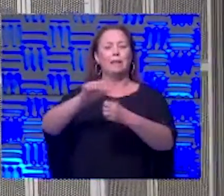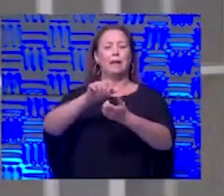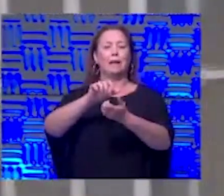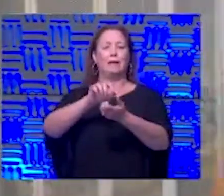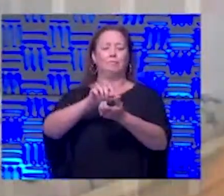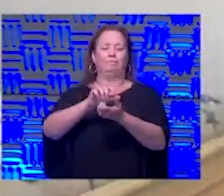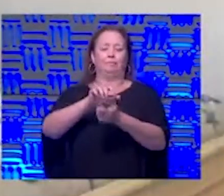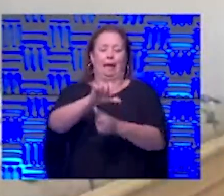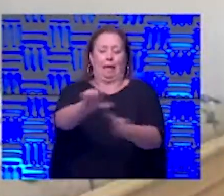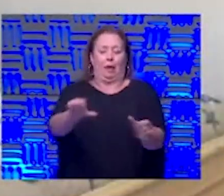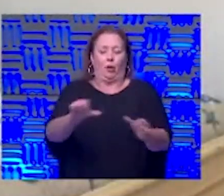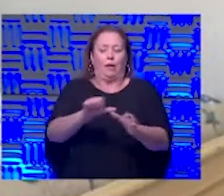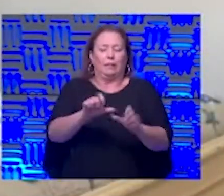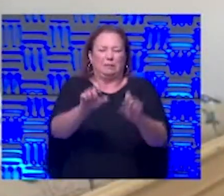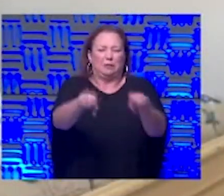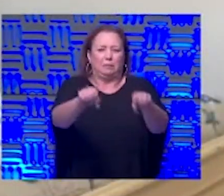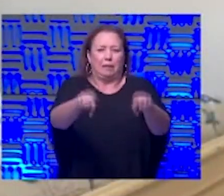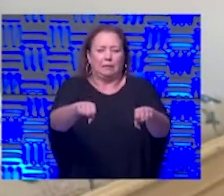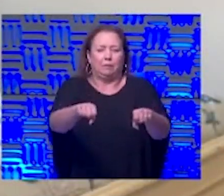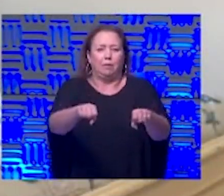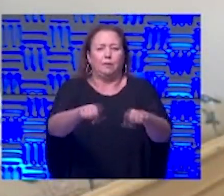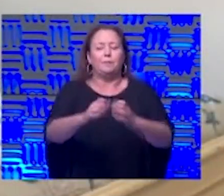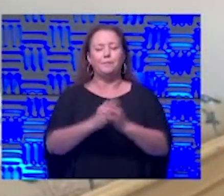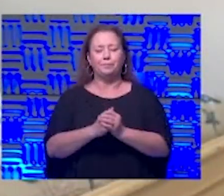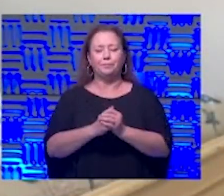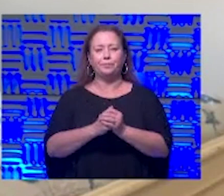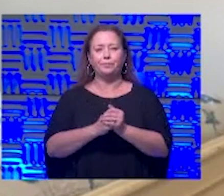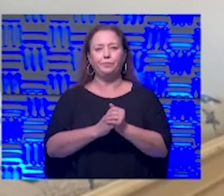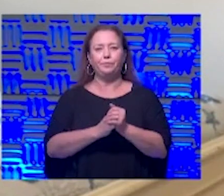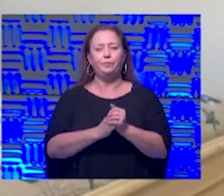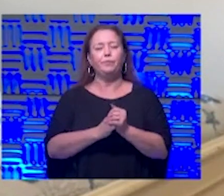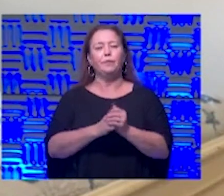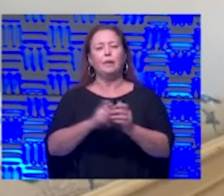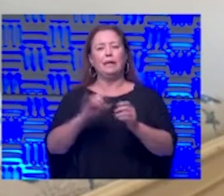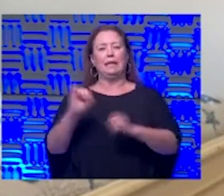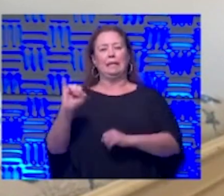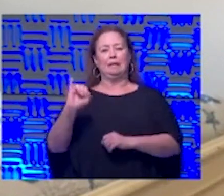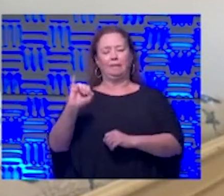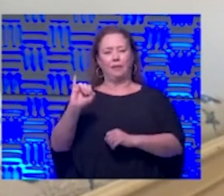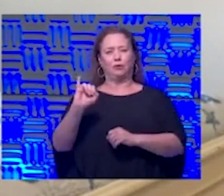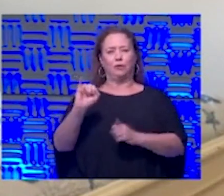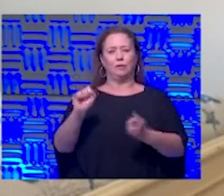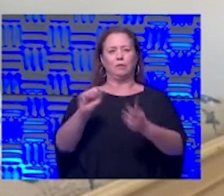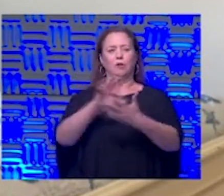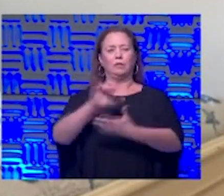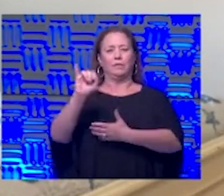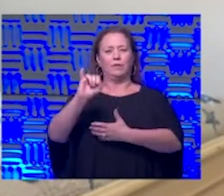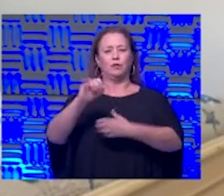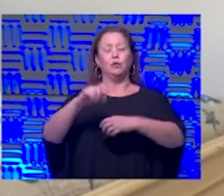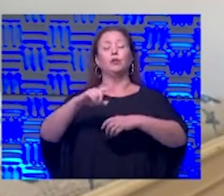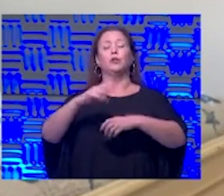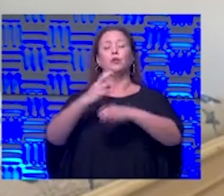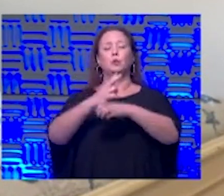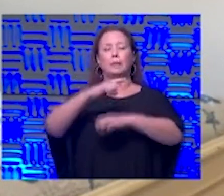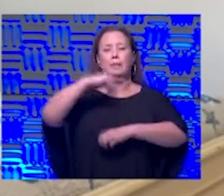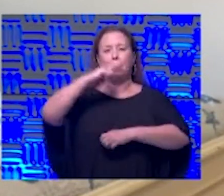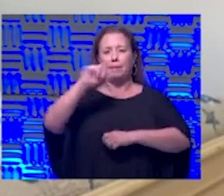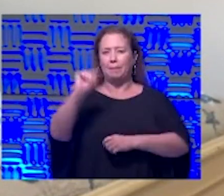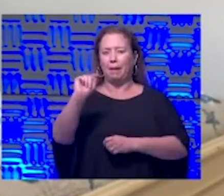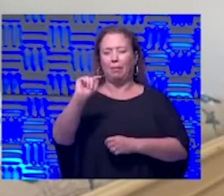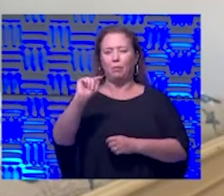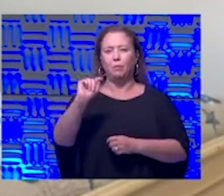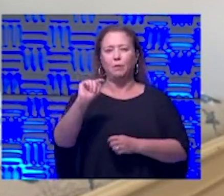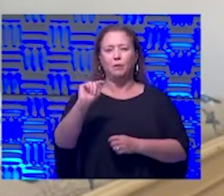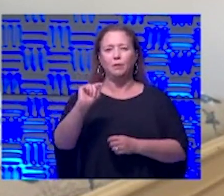much as you can during that time. But certainly causing infection using the public restrooms shouldn't